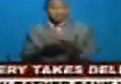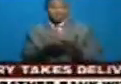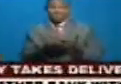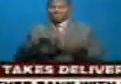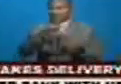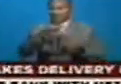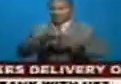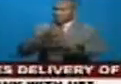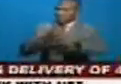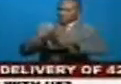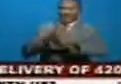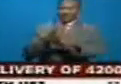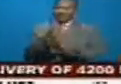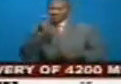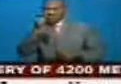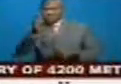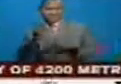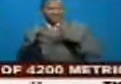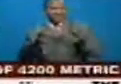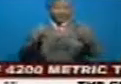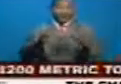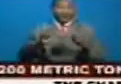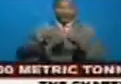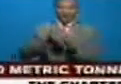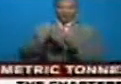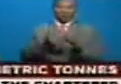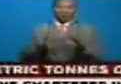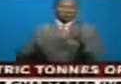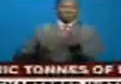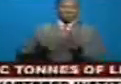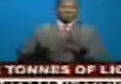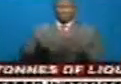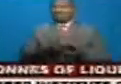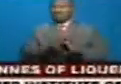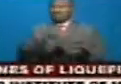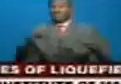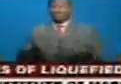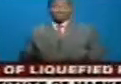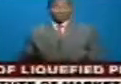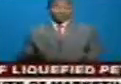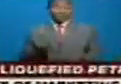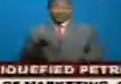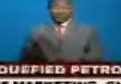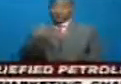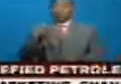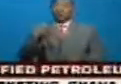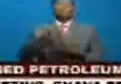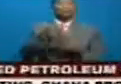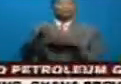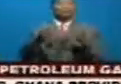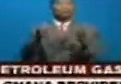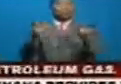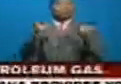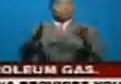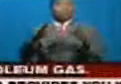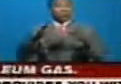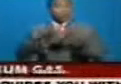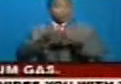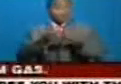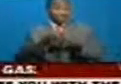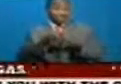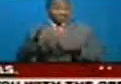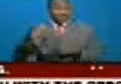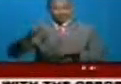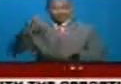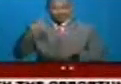nation must guard against verbal abuse in the name of politicking, adding that the tendency could have dire consequences. He